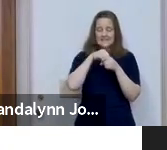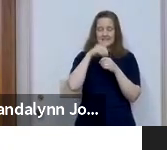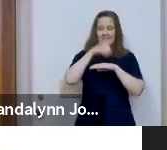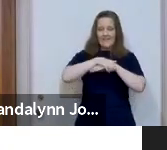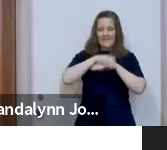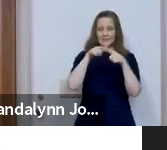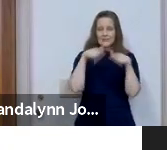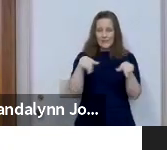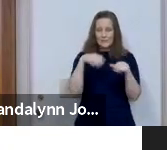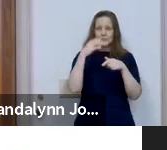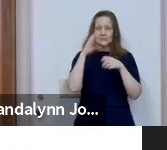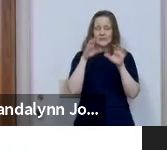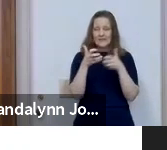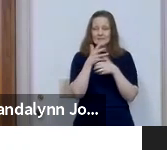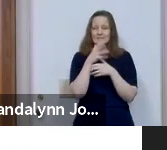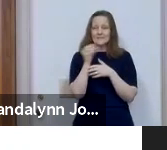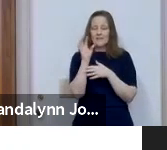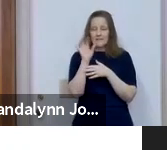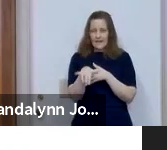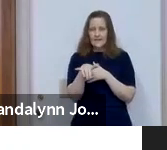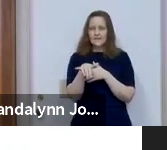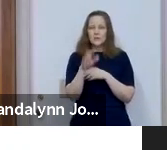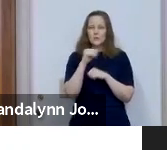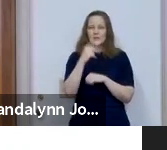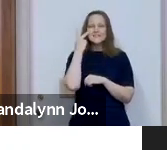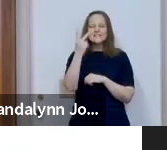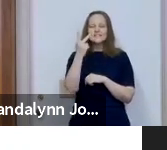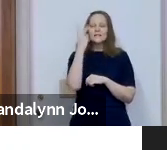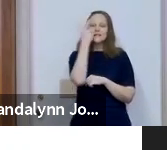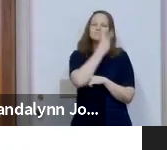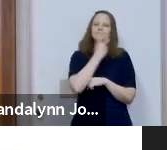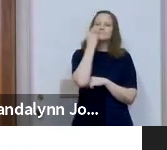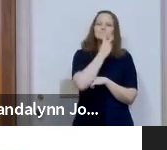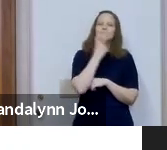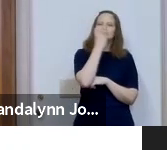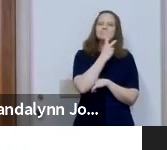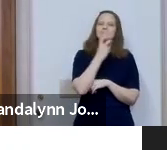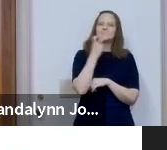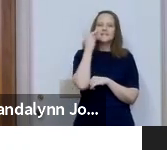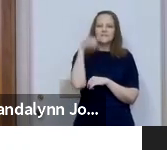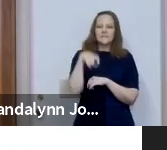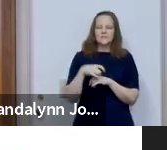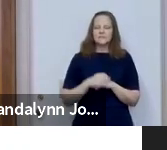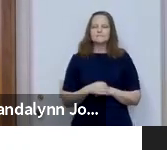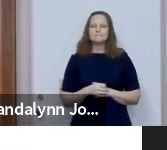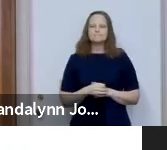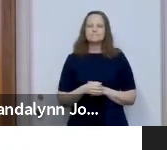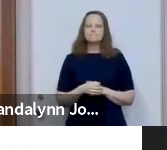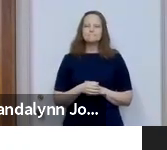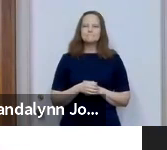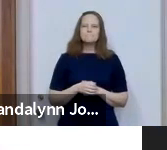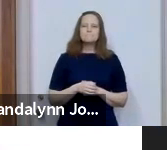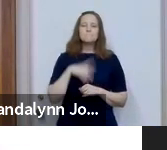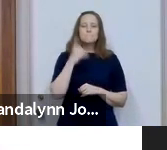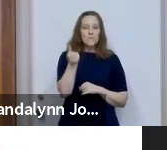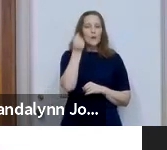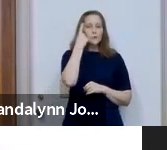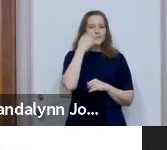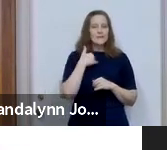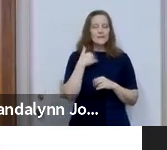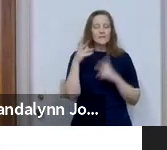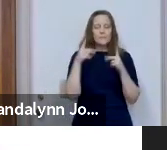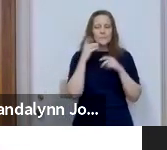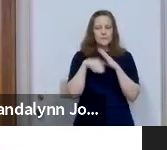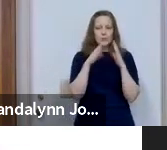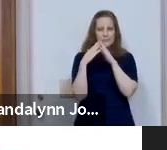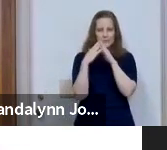like that. And that is so you can see the enunciation where necessary. We do understand that there are individuals in our